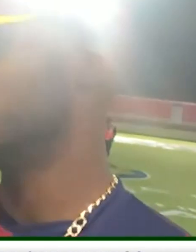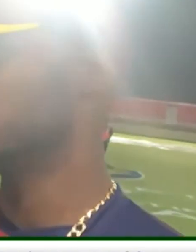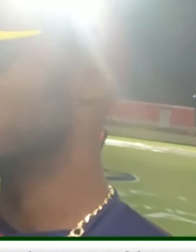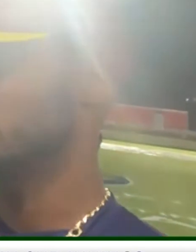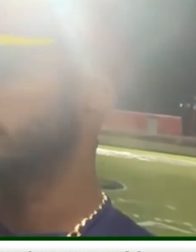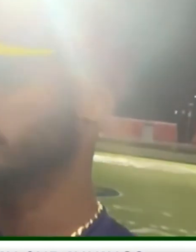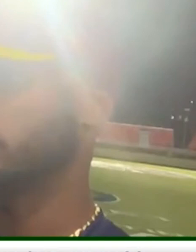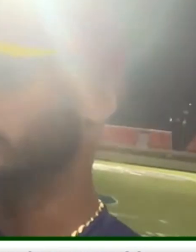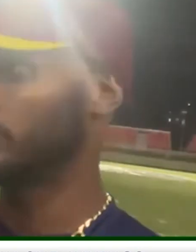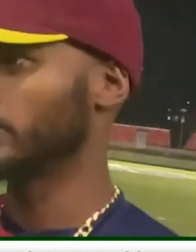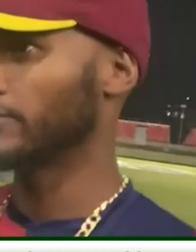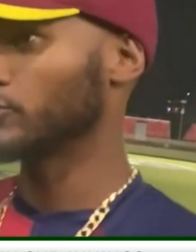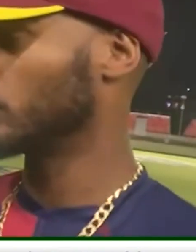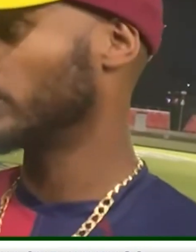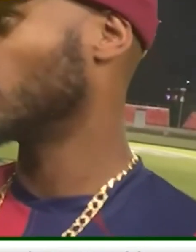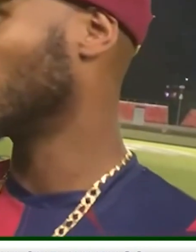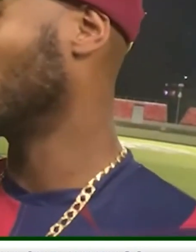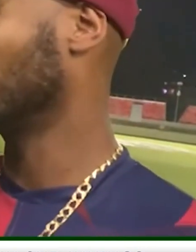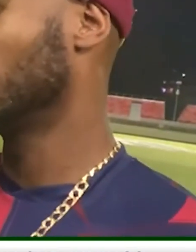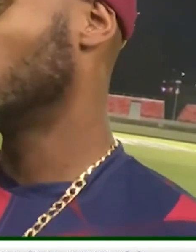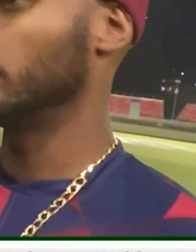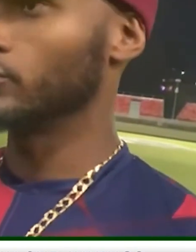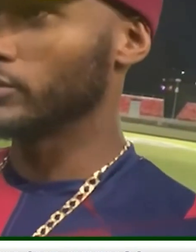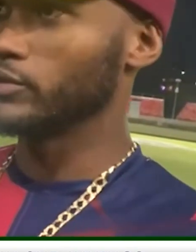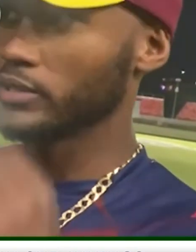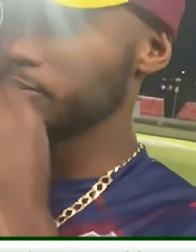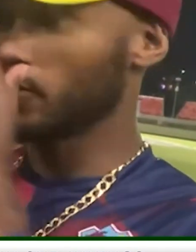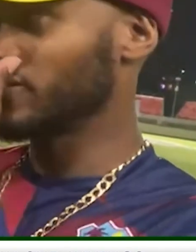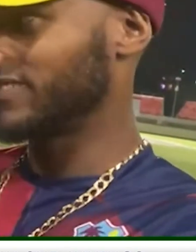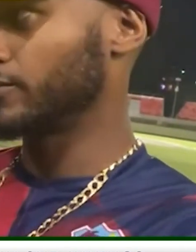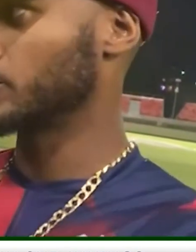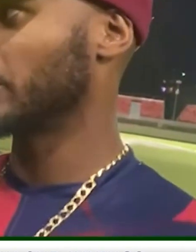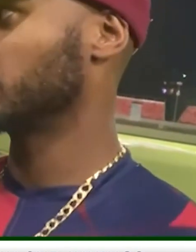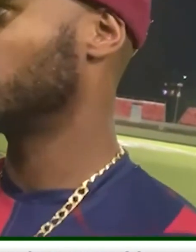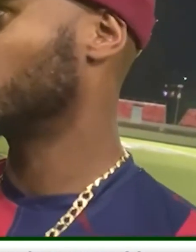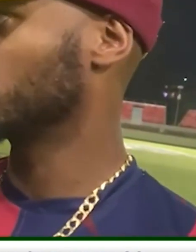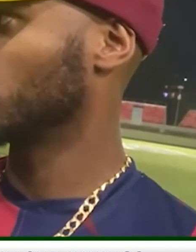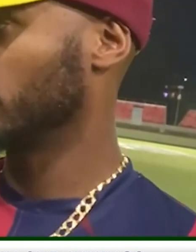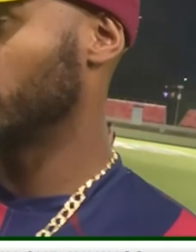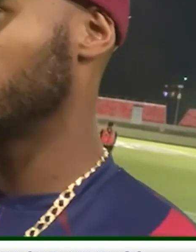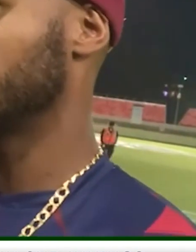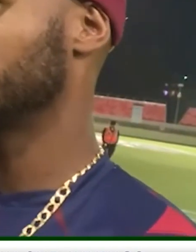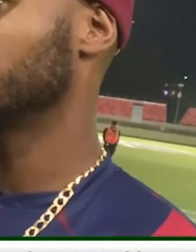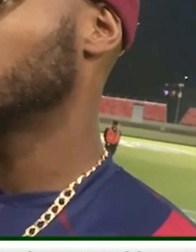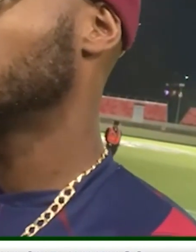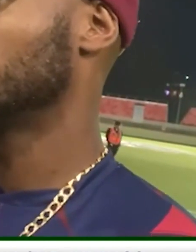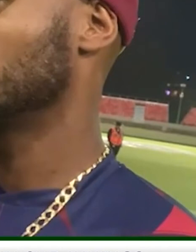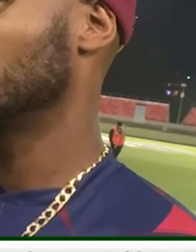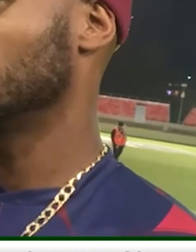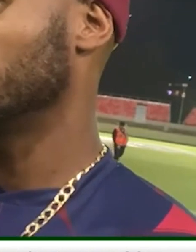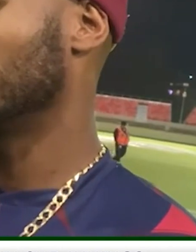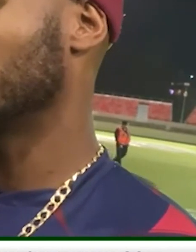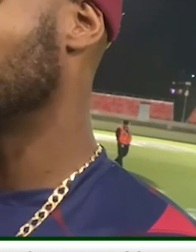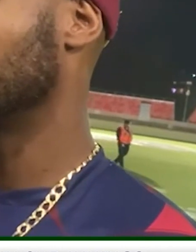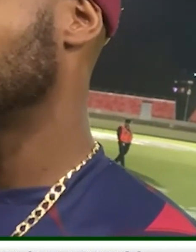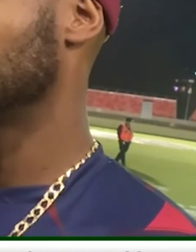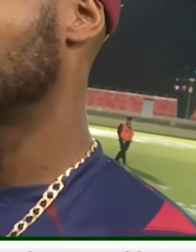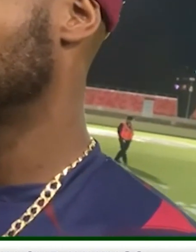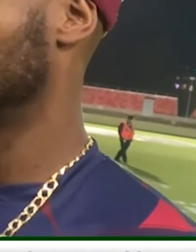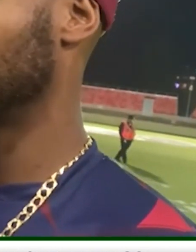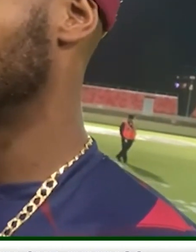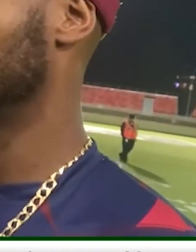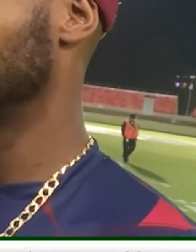good and we will score. You have to go there and work hard. You know we're going to come hard, especially the first session. So we got to come